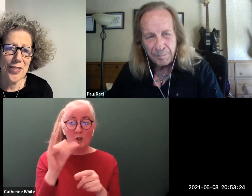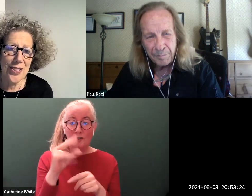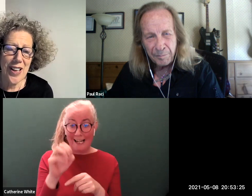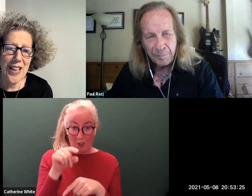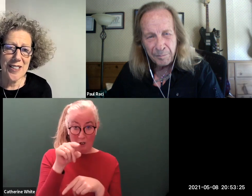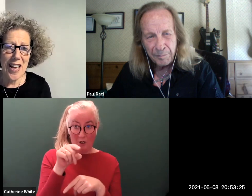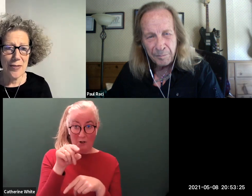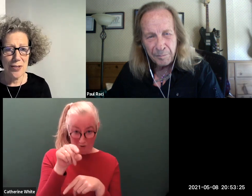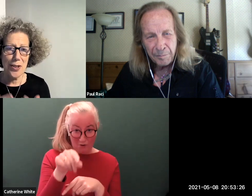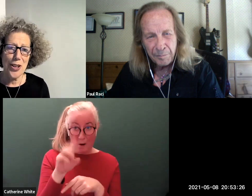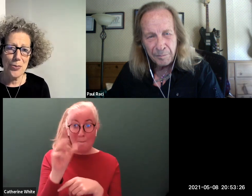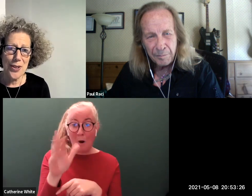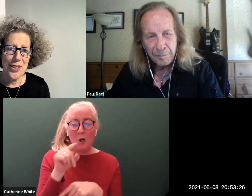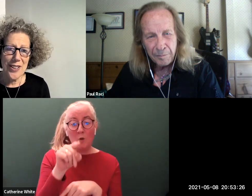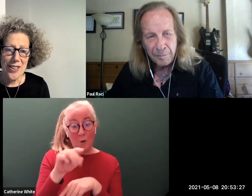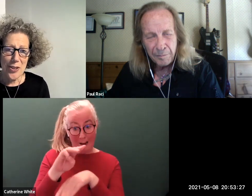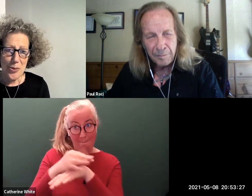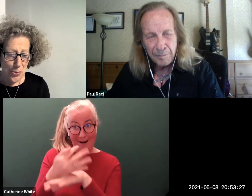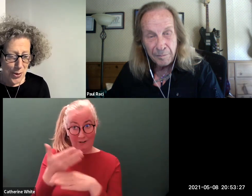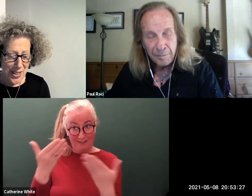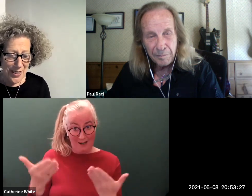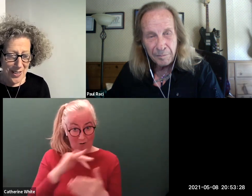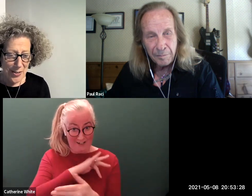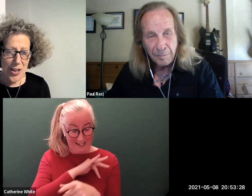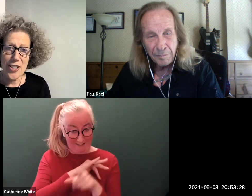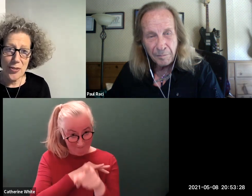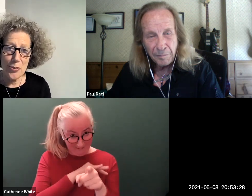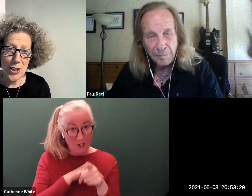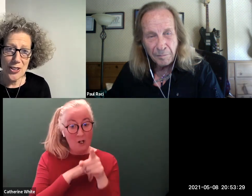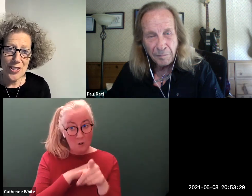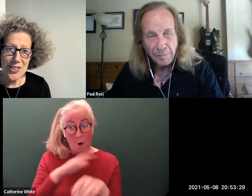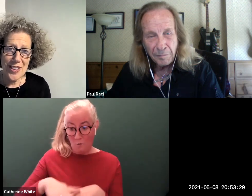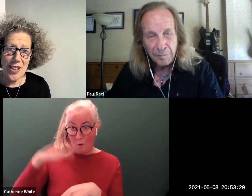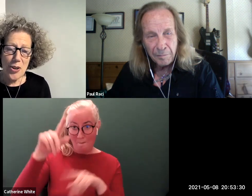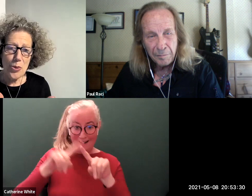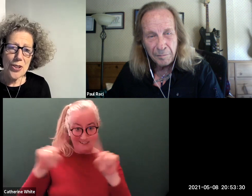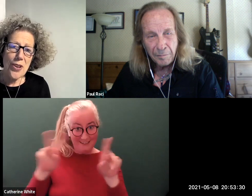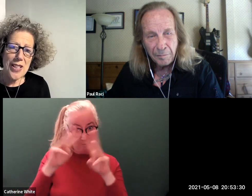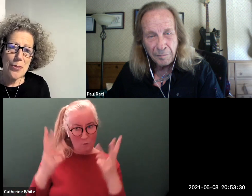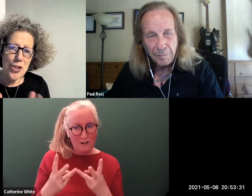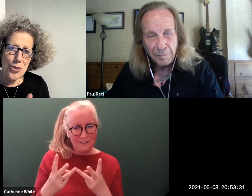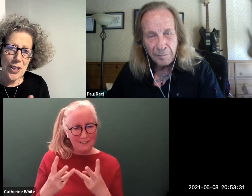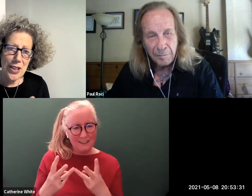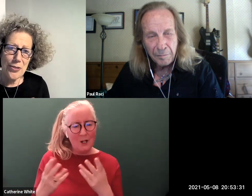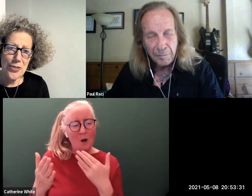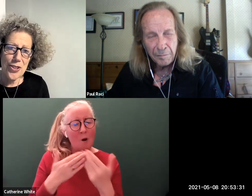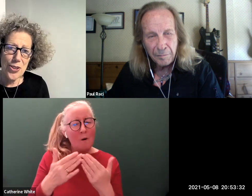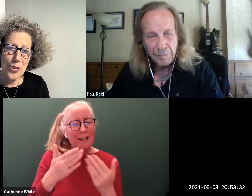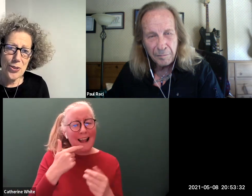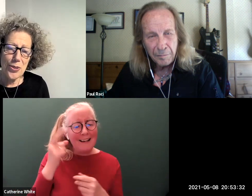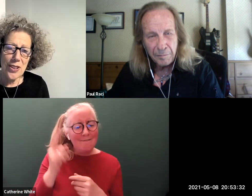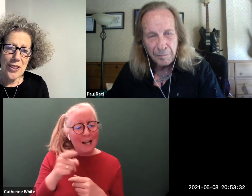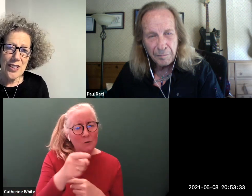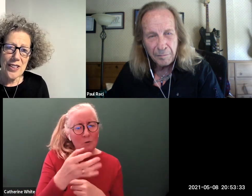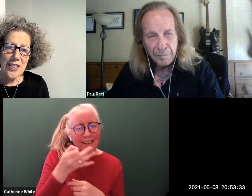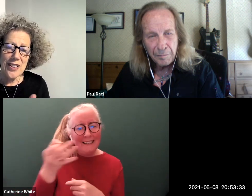yourself, and having grown up within a very different world, what advice would you give